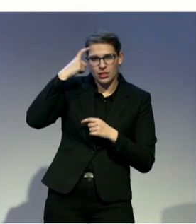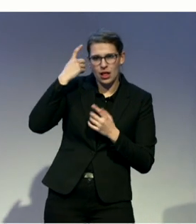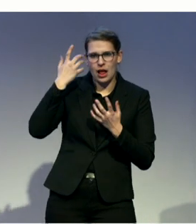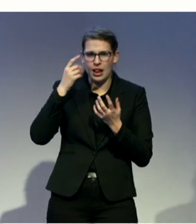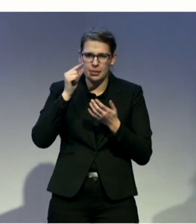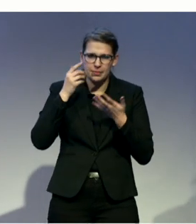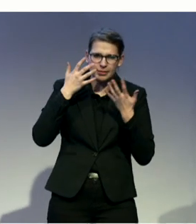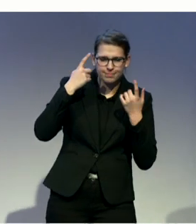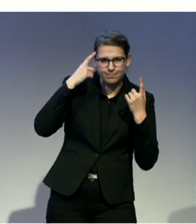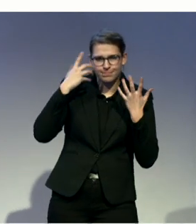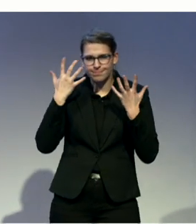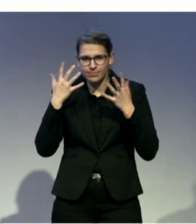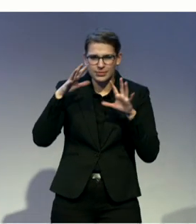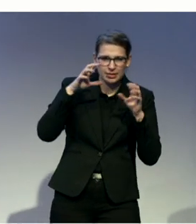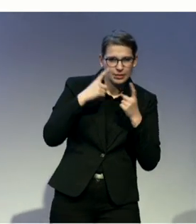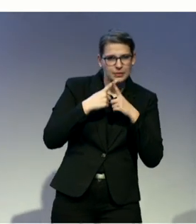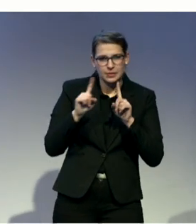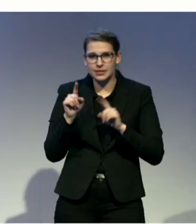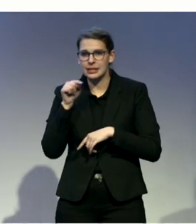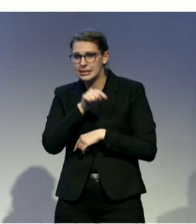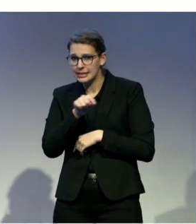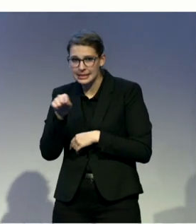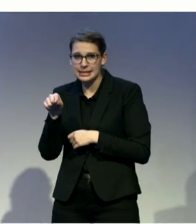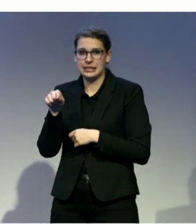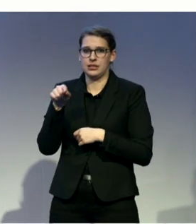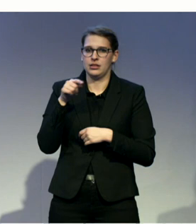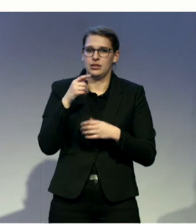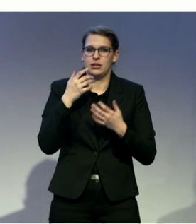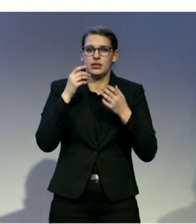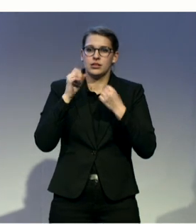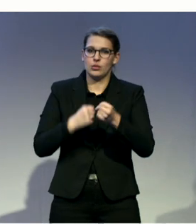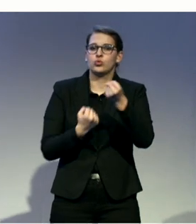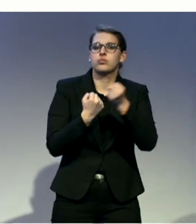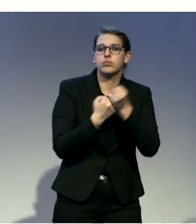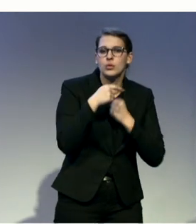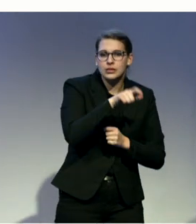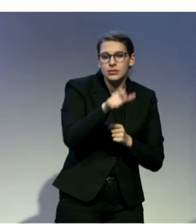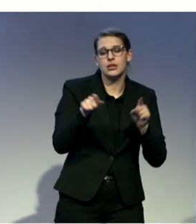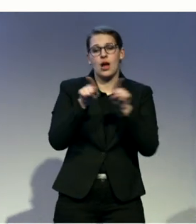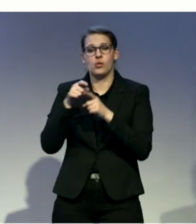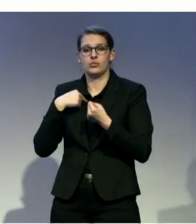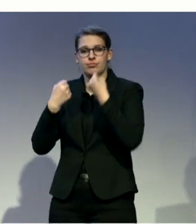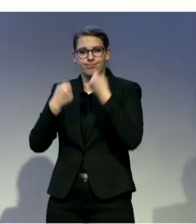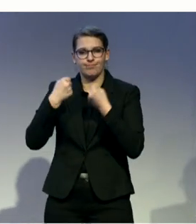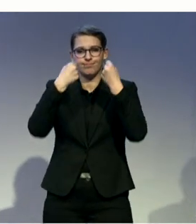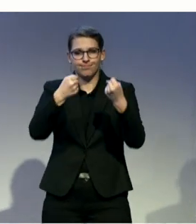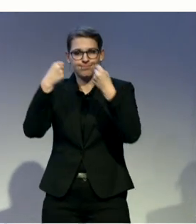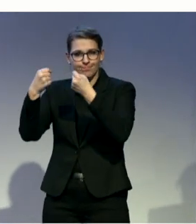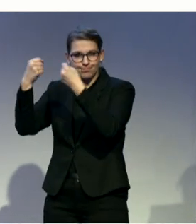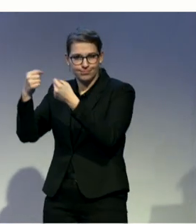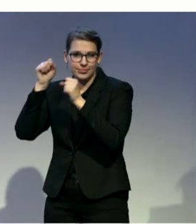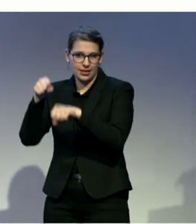no support inside, but we have a mobile team serving the whole 45 people living in